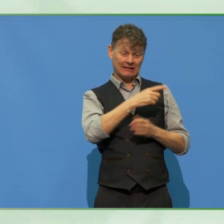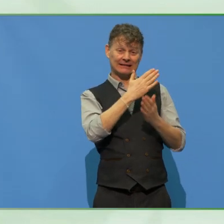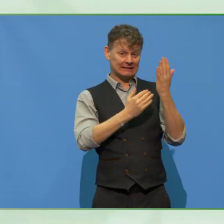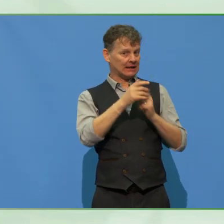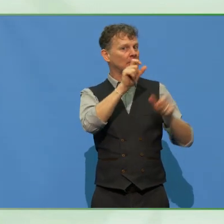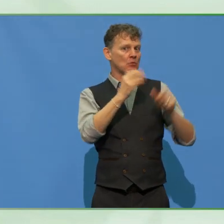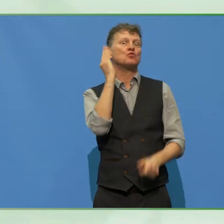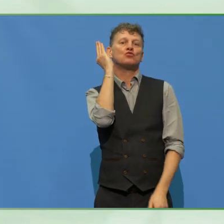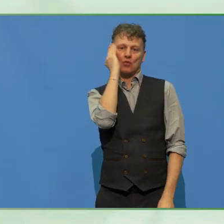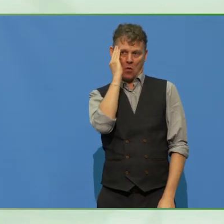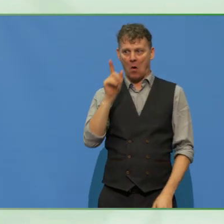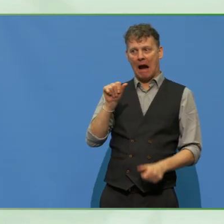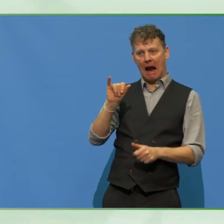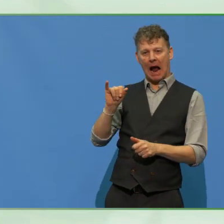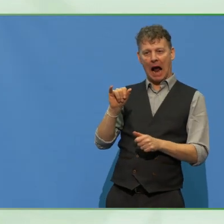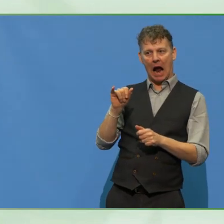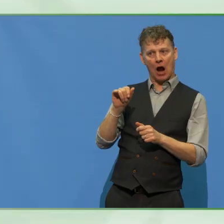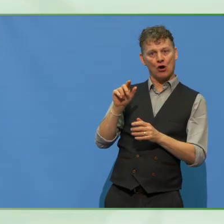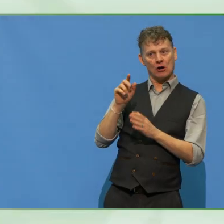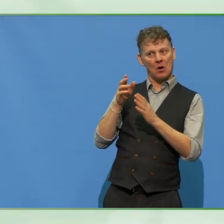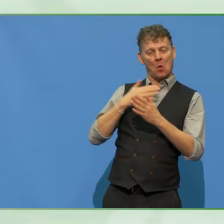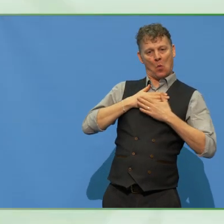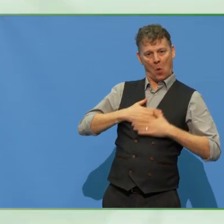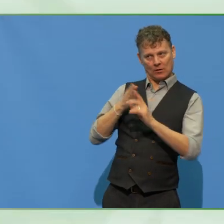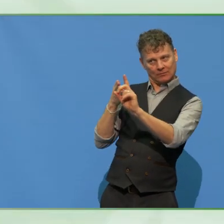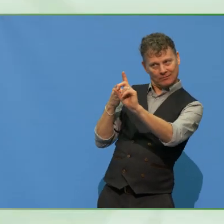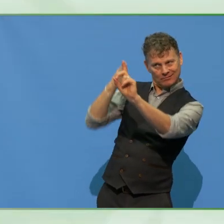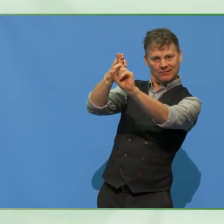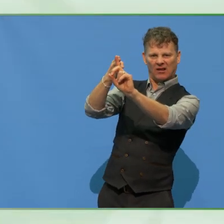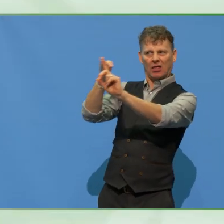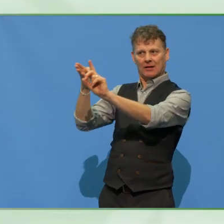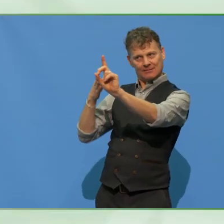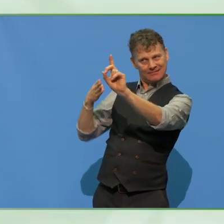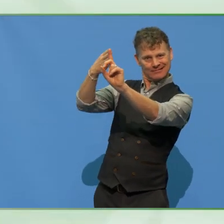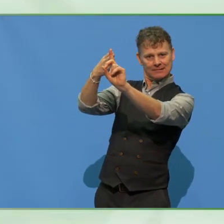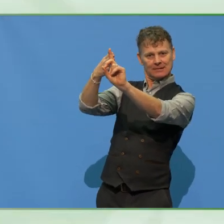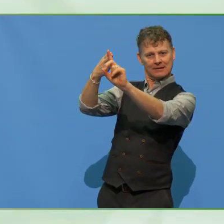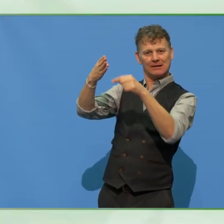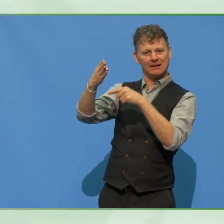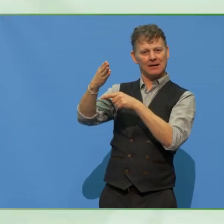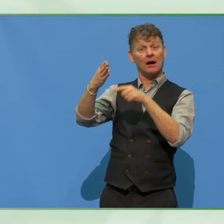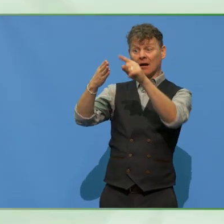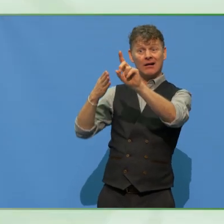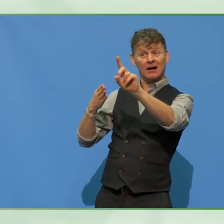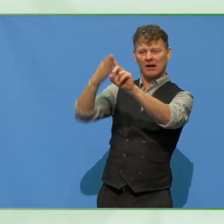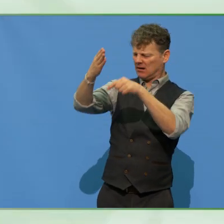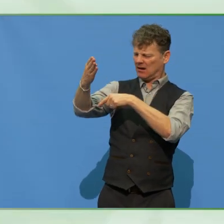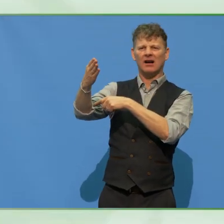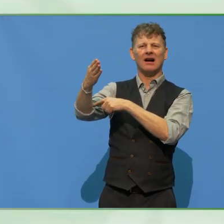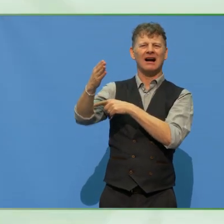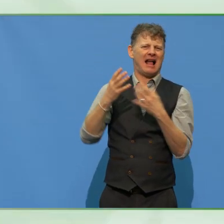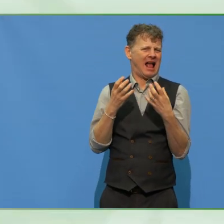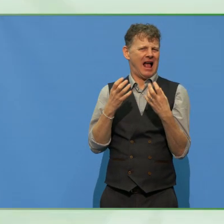should evolve. What I've also learned, though, is how to build operational and scaled